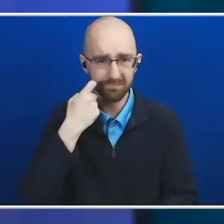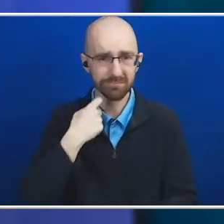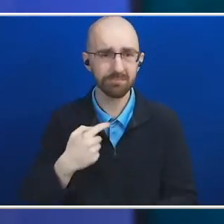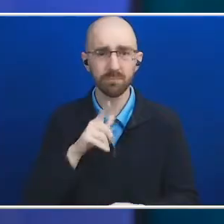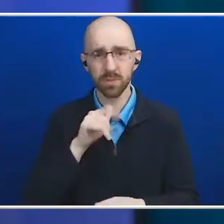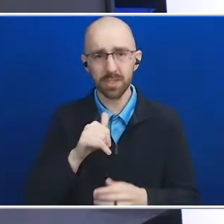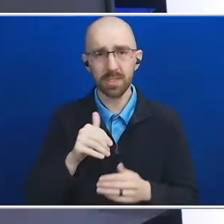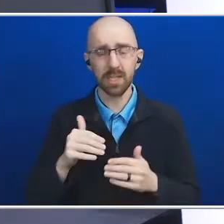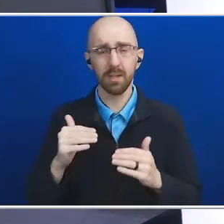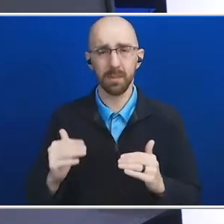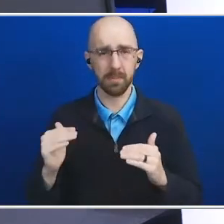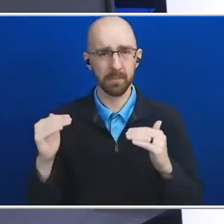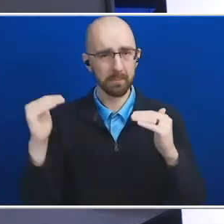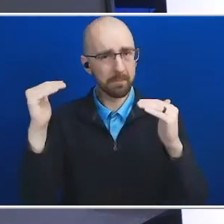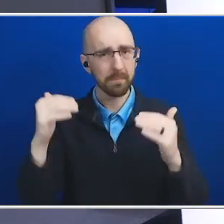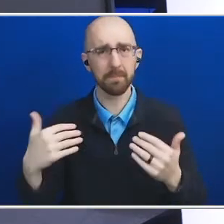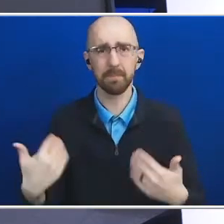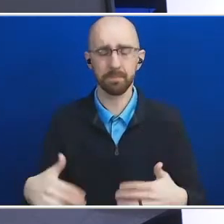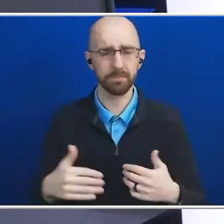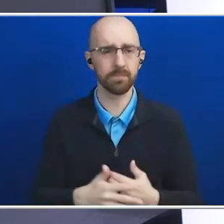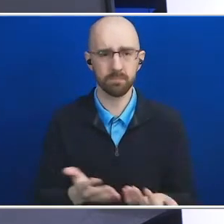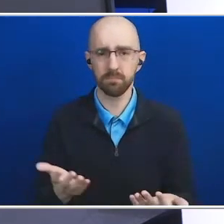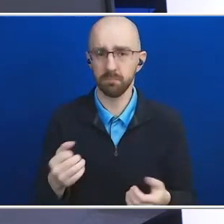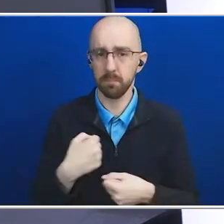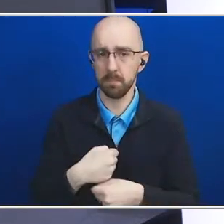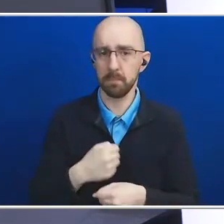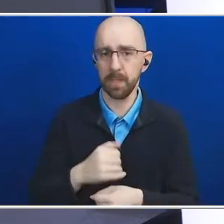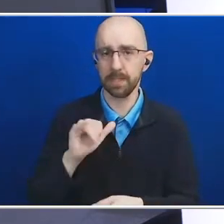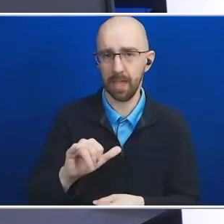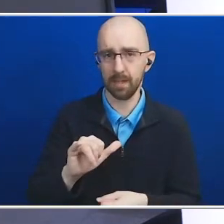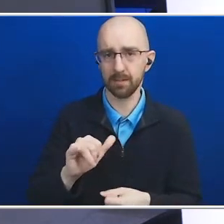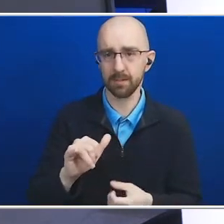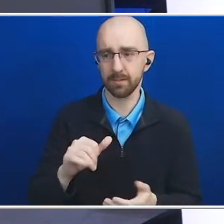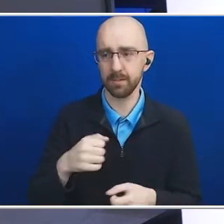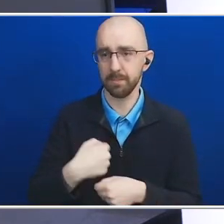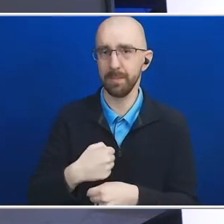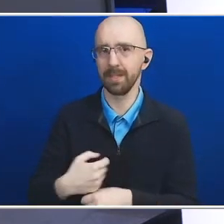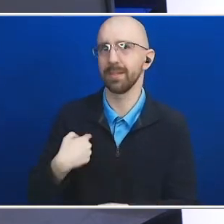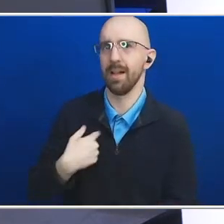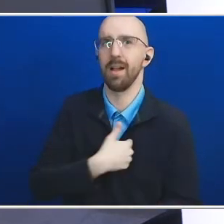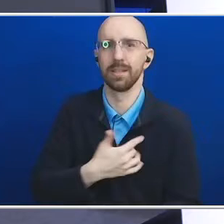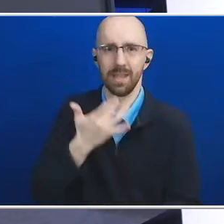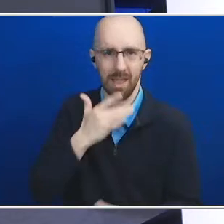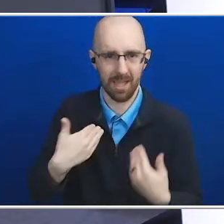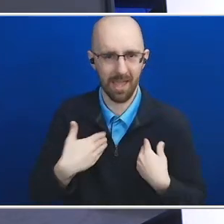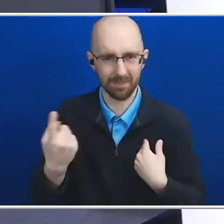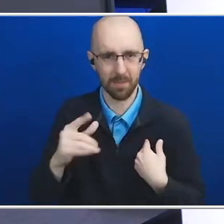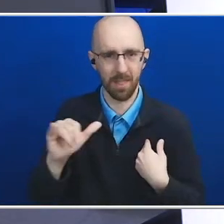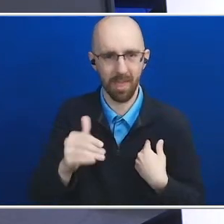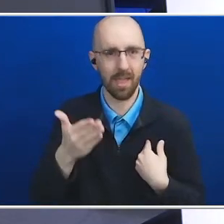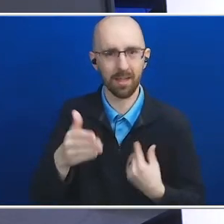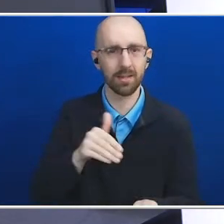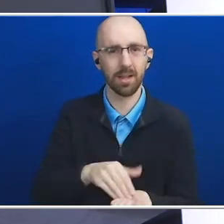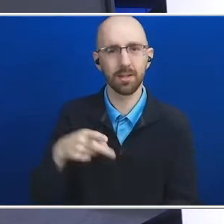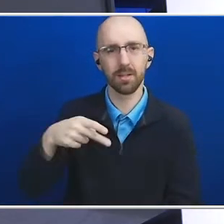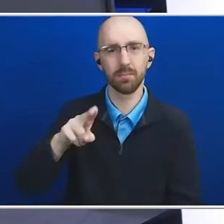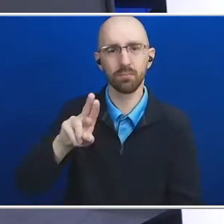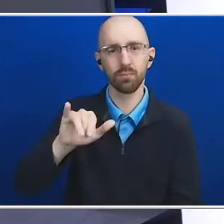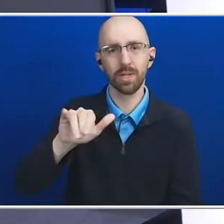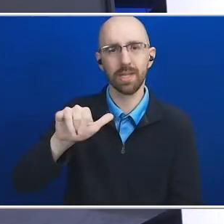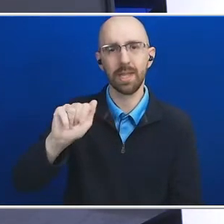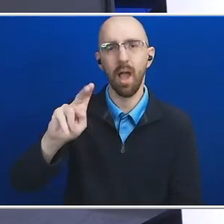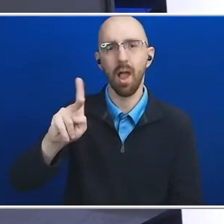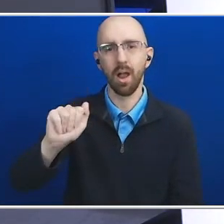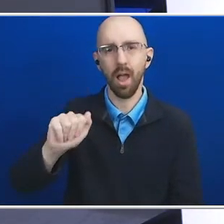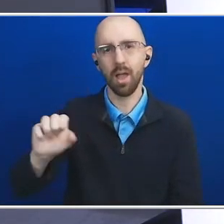though. Which makes us very lucky to have someone like Dr. Priyanka Sharma working here with us. I'm going to give you a